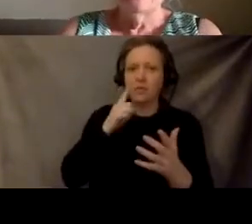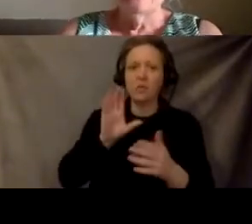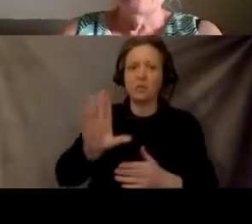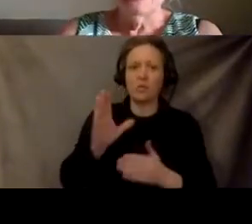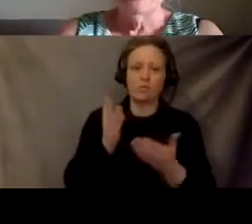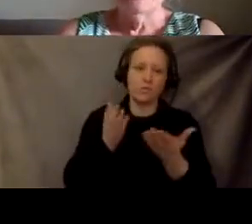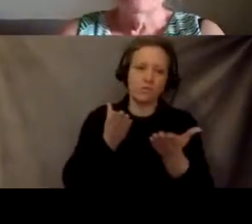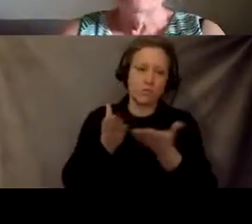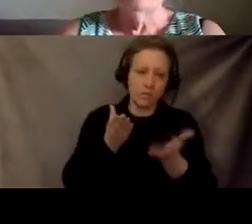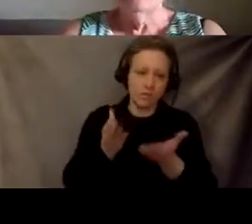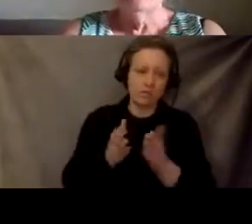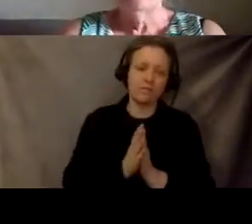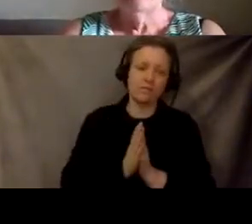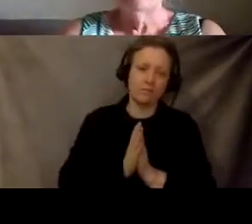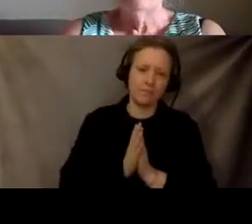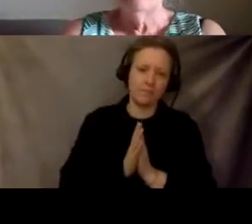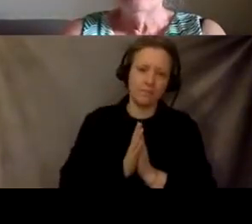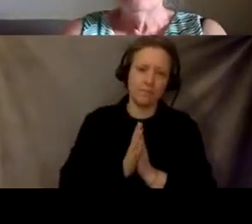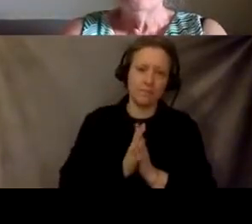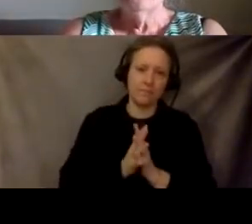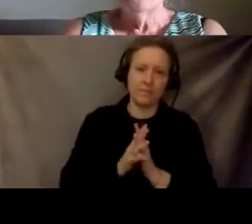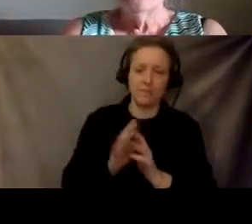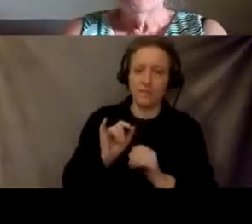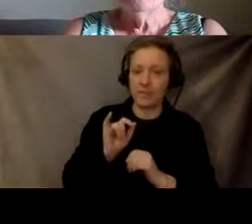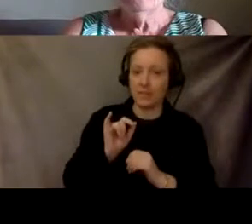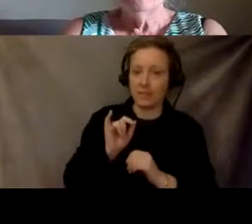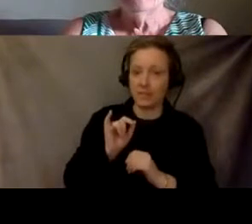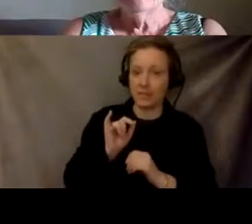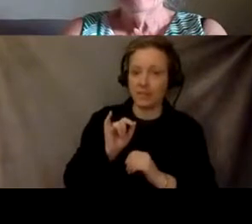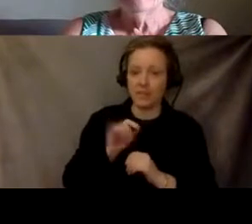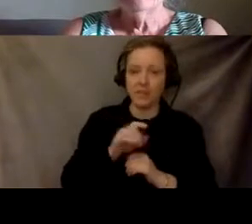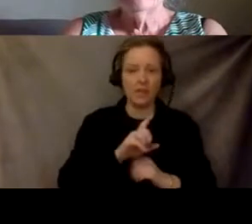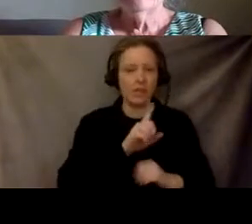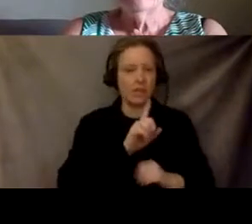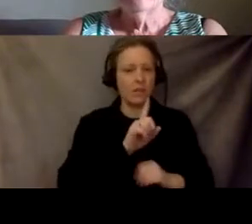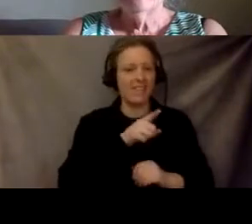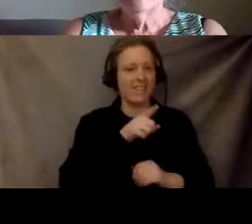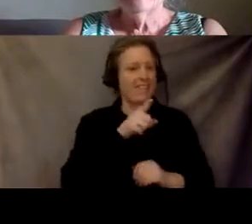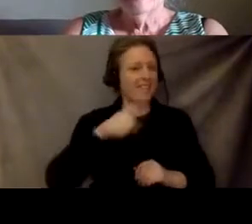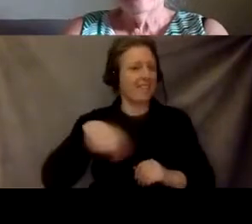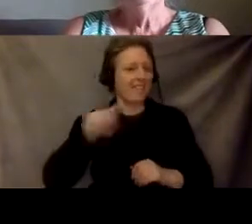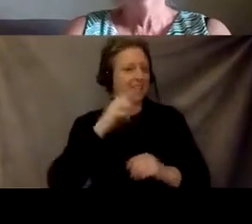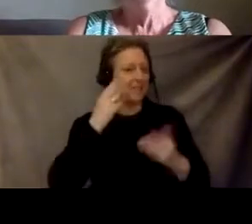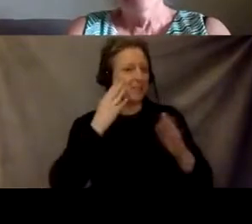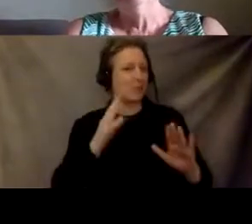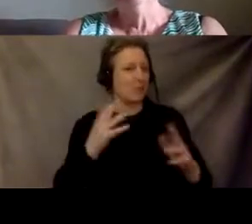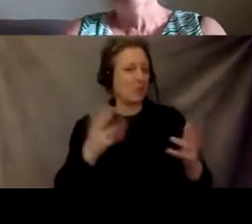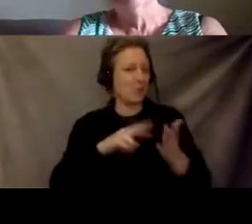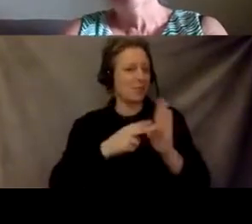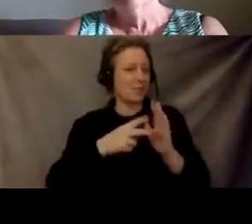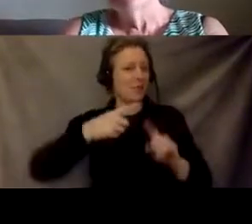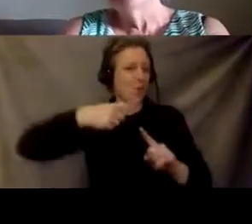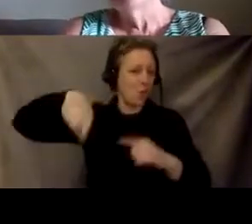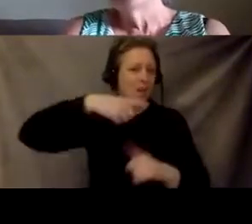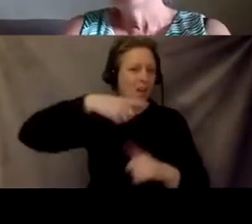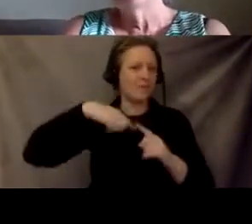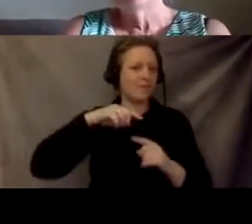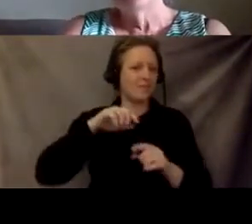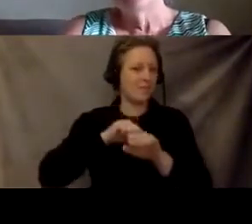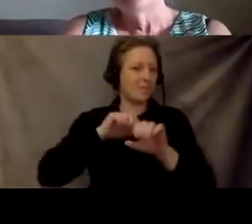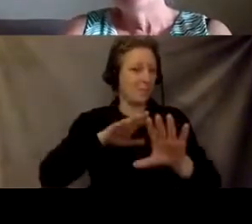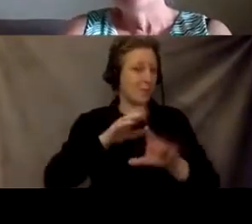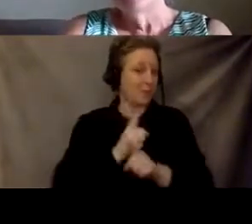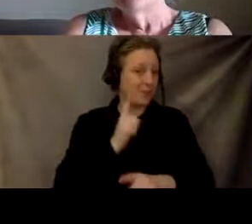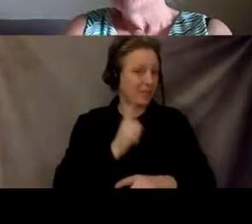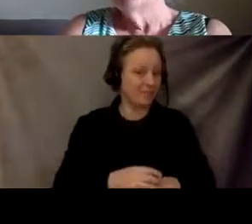me, they don't know what remember. They don't know what around the mountain does. I think probably. Okay. I was going to say, you were